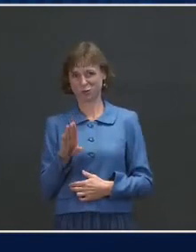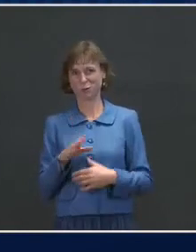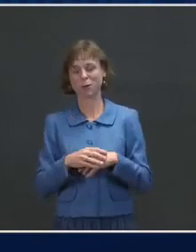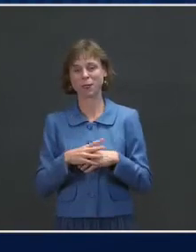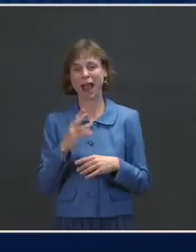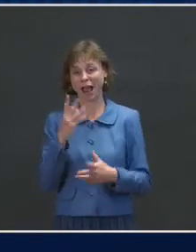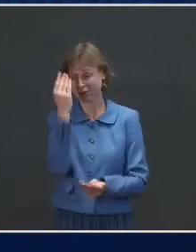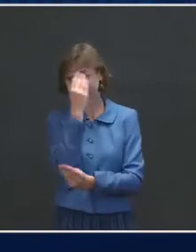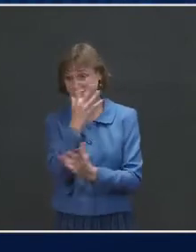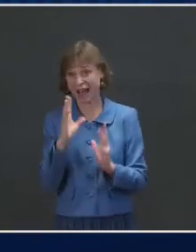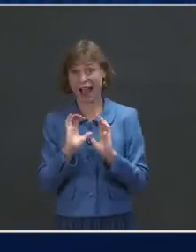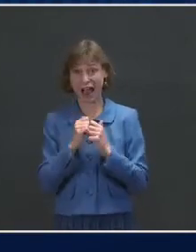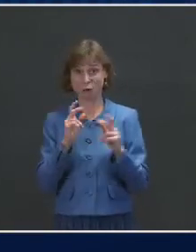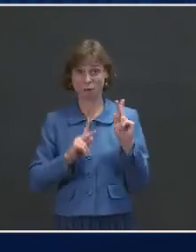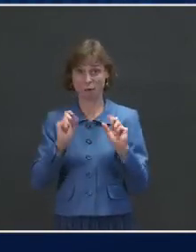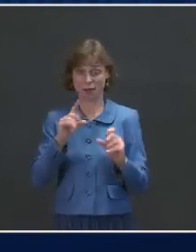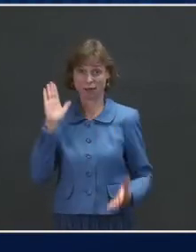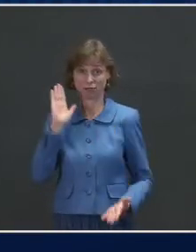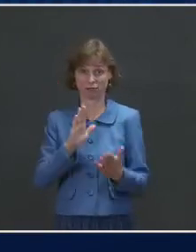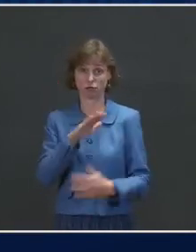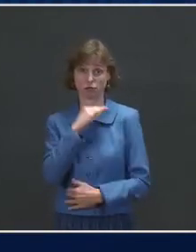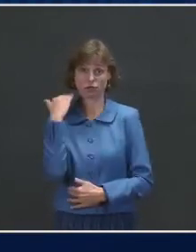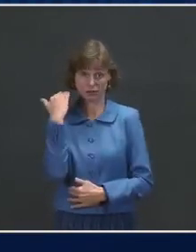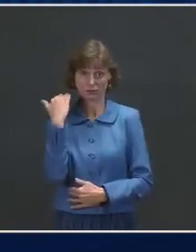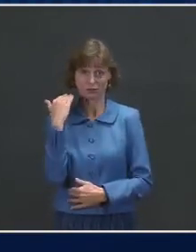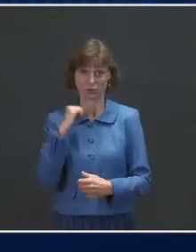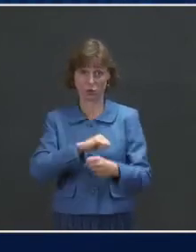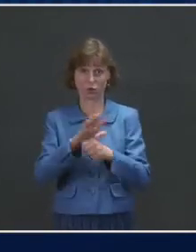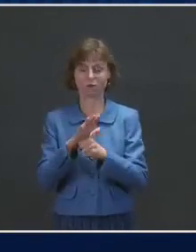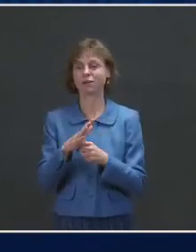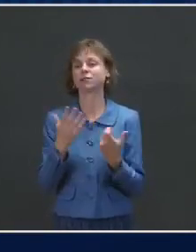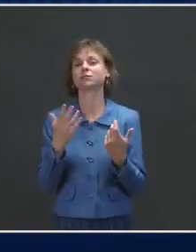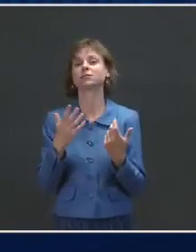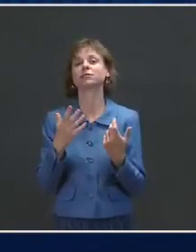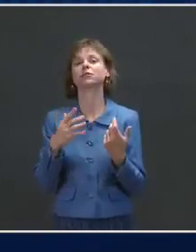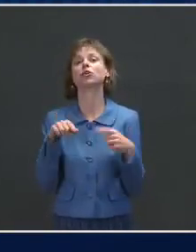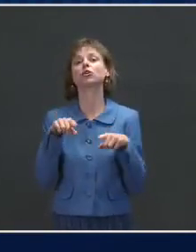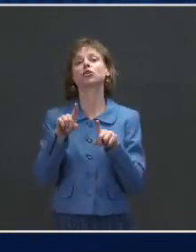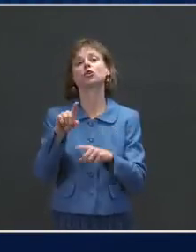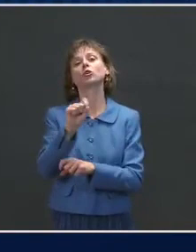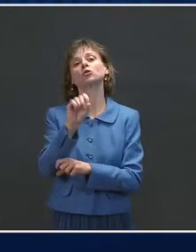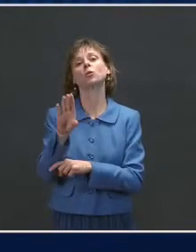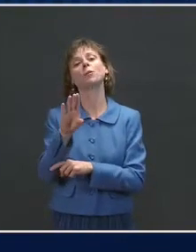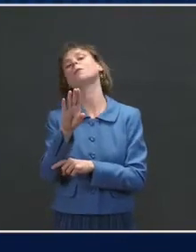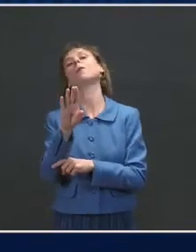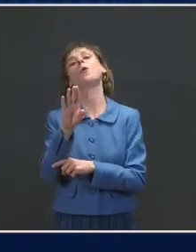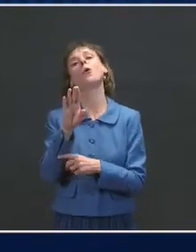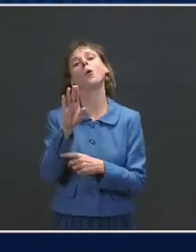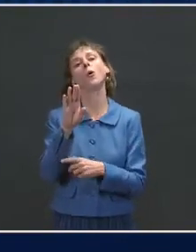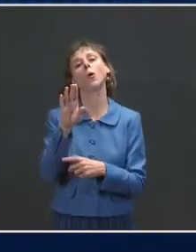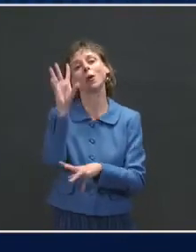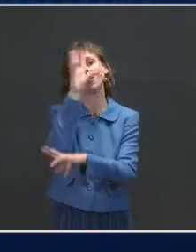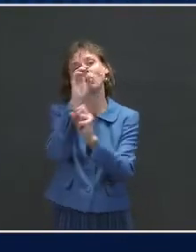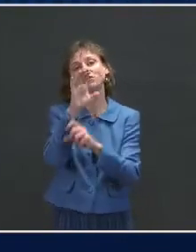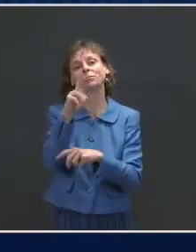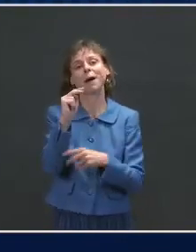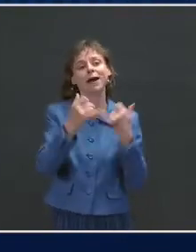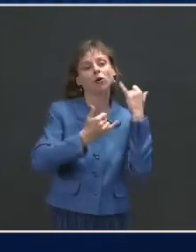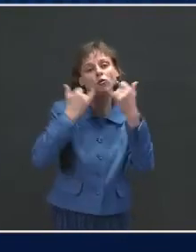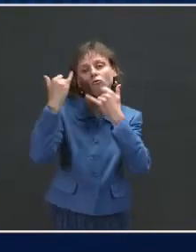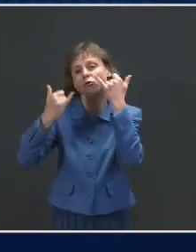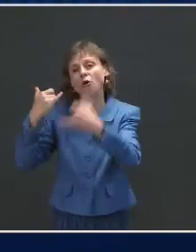take. As many of you also know, last night during the Super Bowl, President Biden called service members to thank them for their